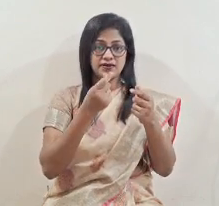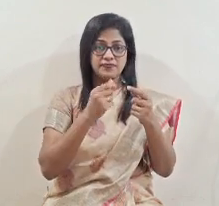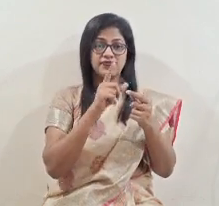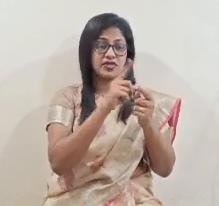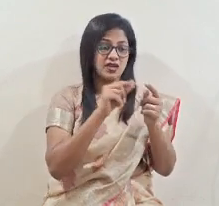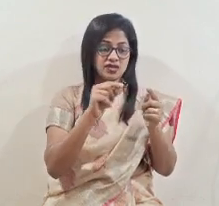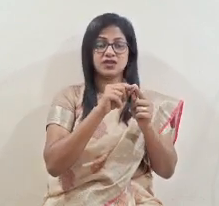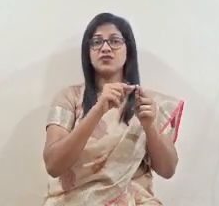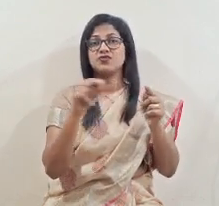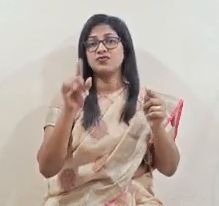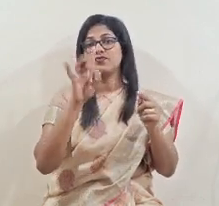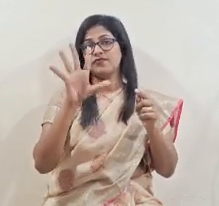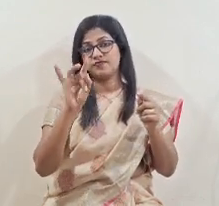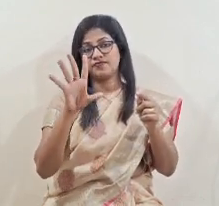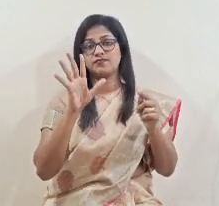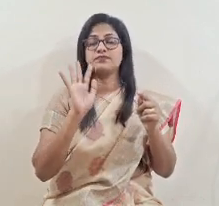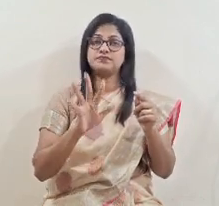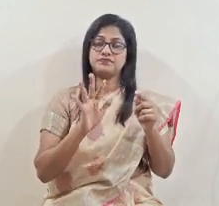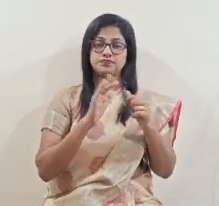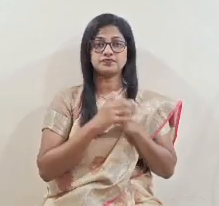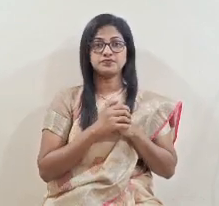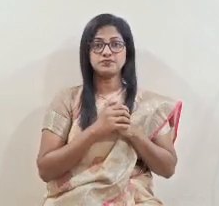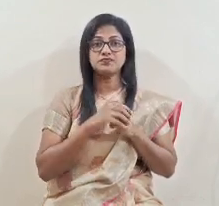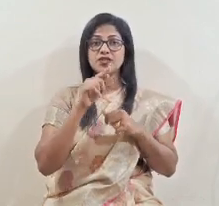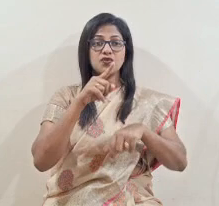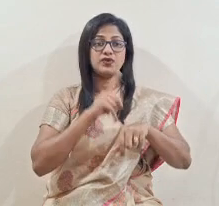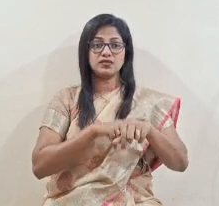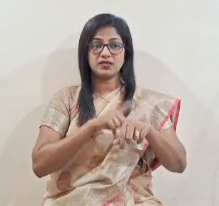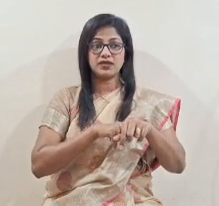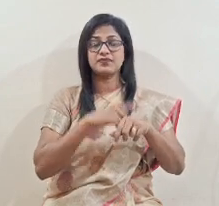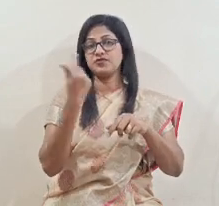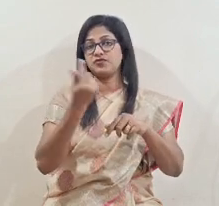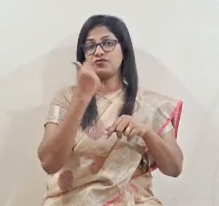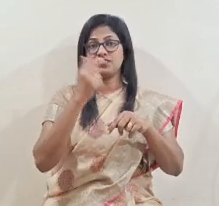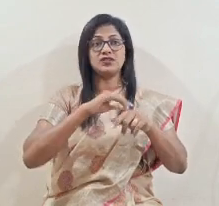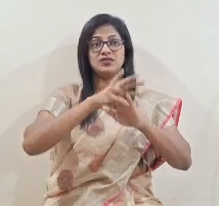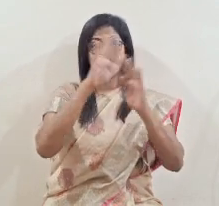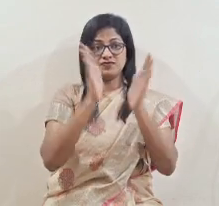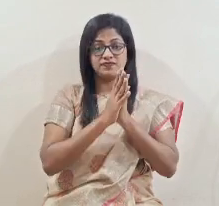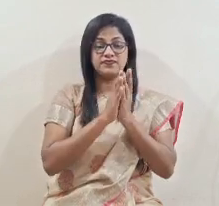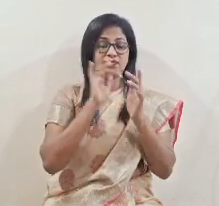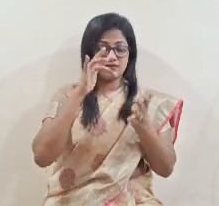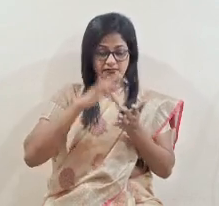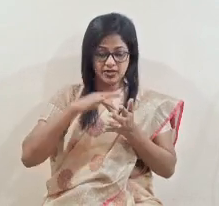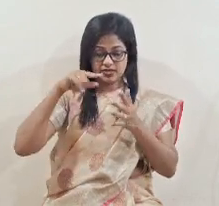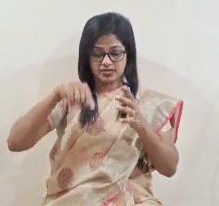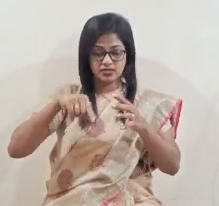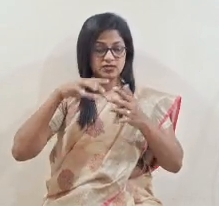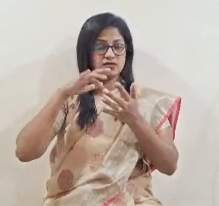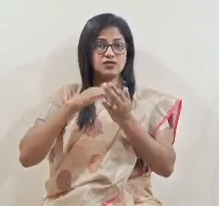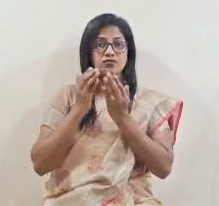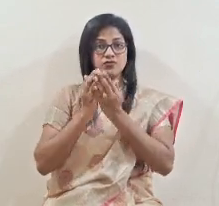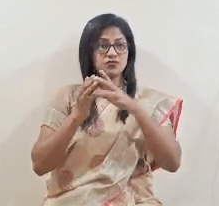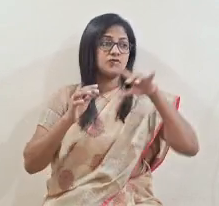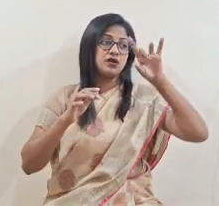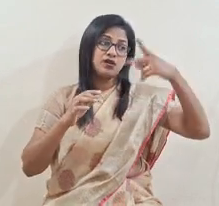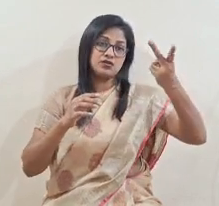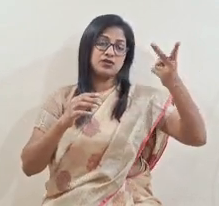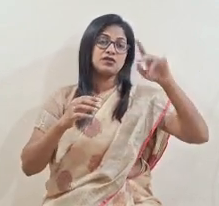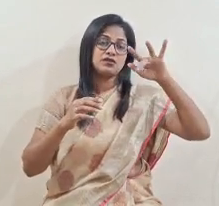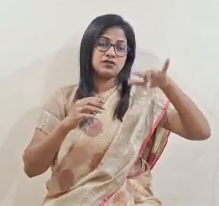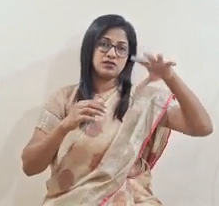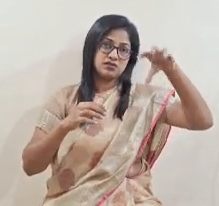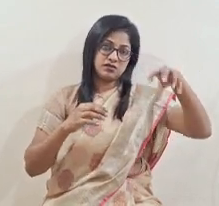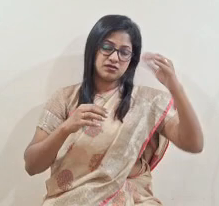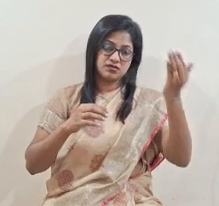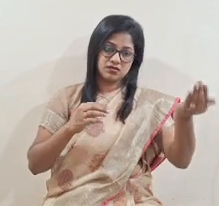vast range from 100 to 15. This is because of the time that they take, total time that they take to travel from one ferry location to the another